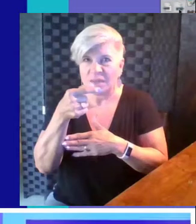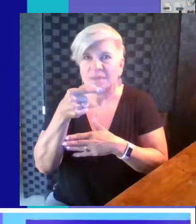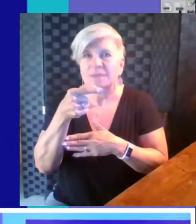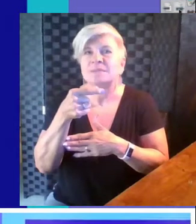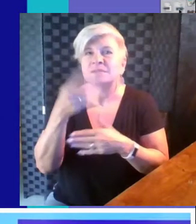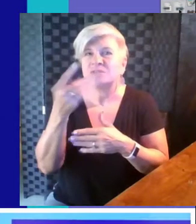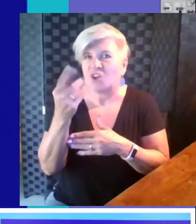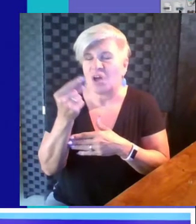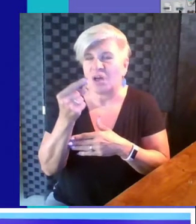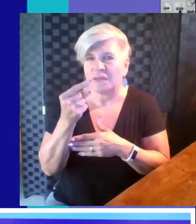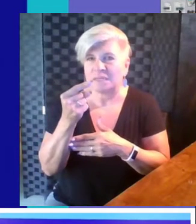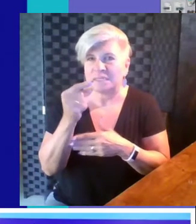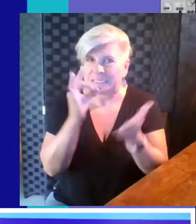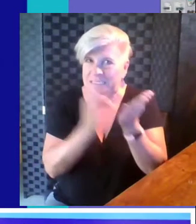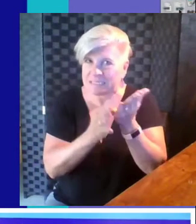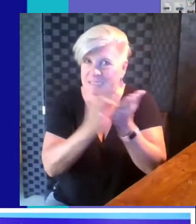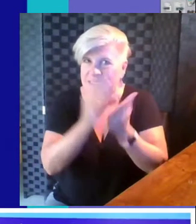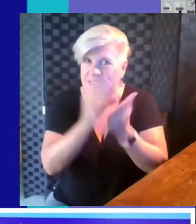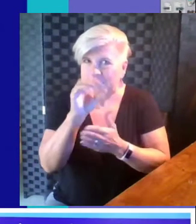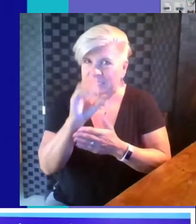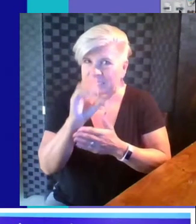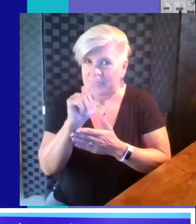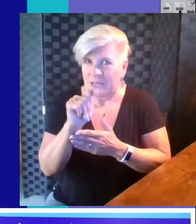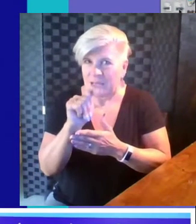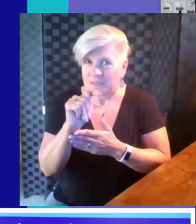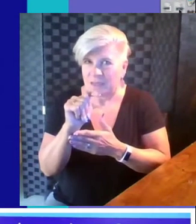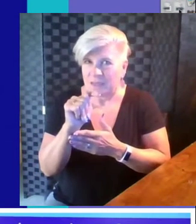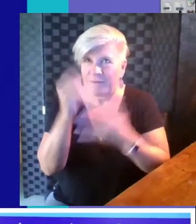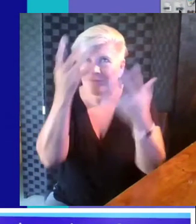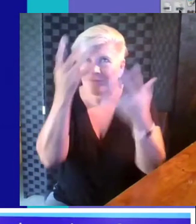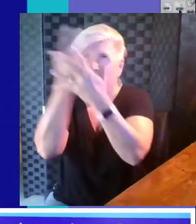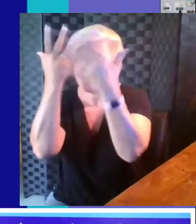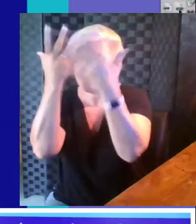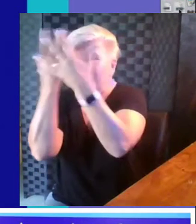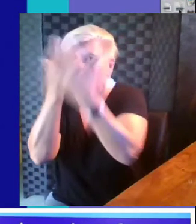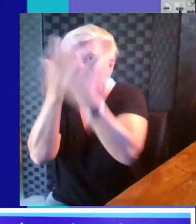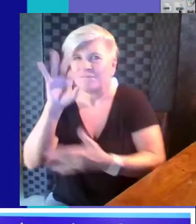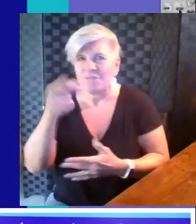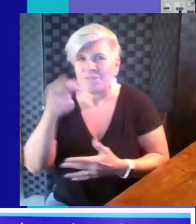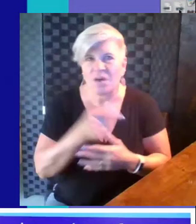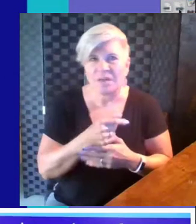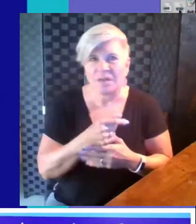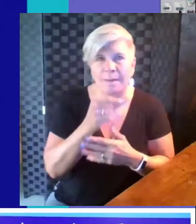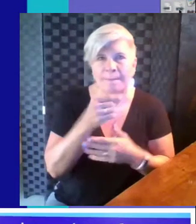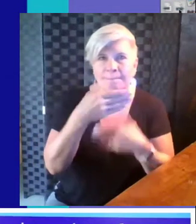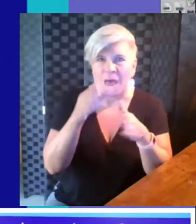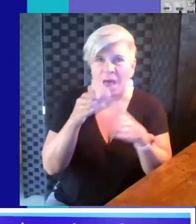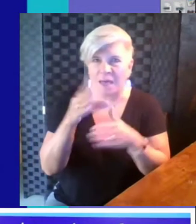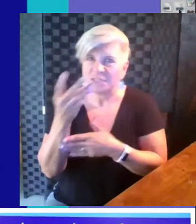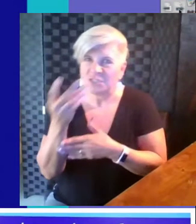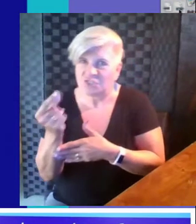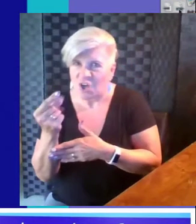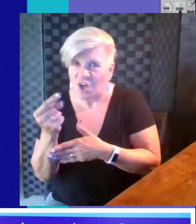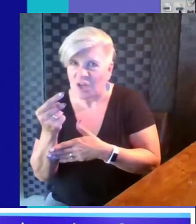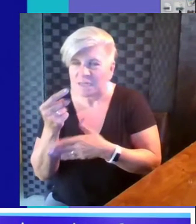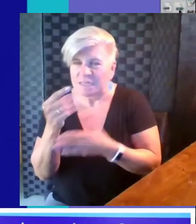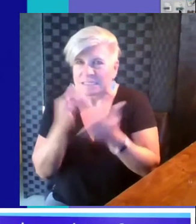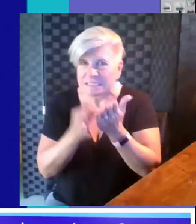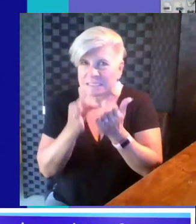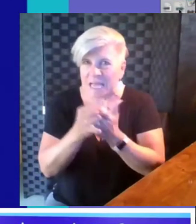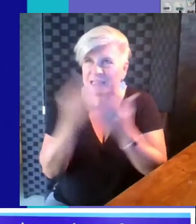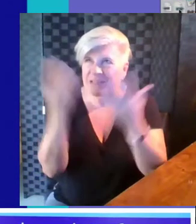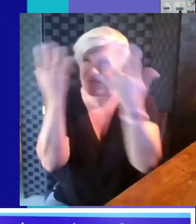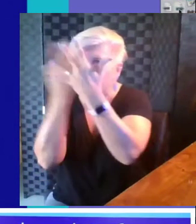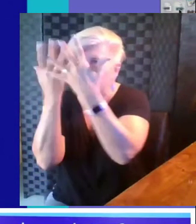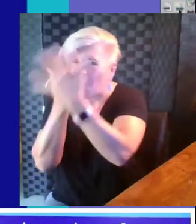dog, dot, fog. Read them again. Box, dog,